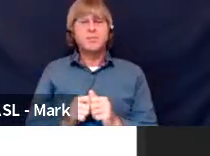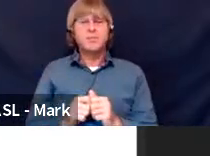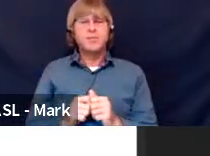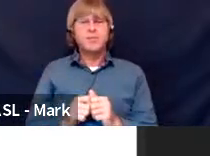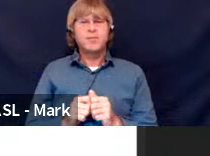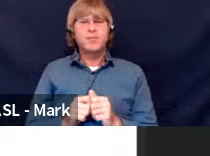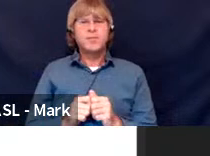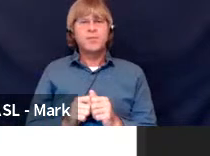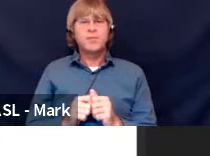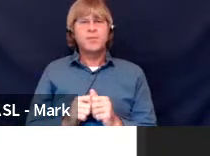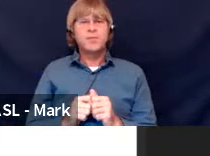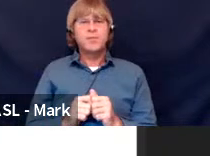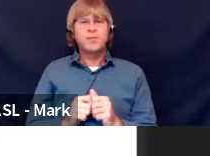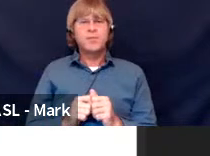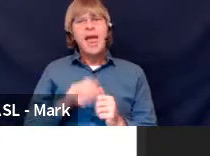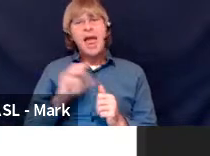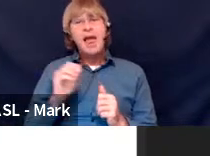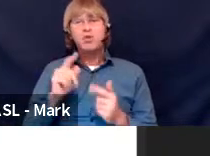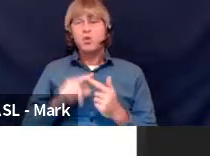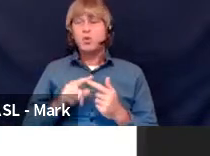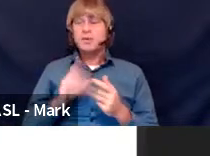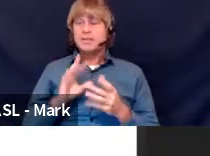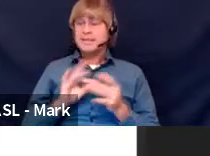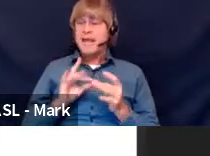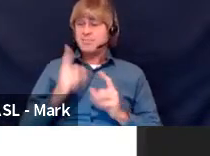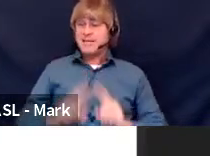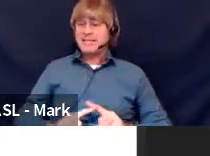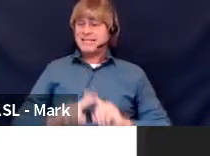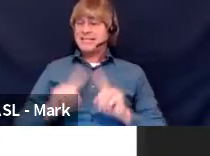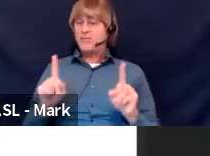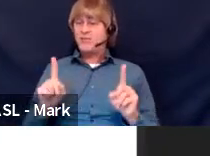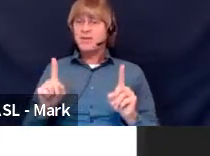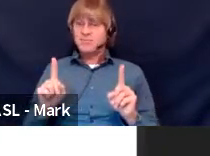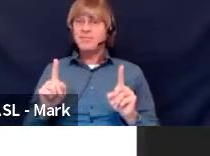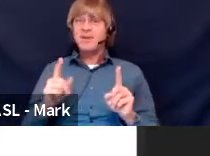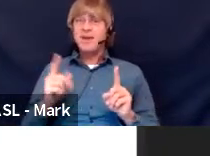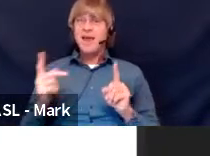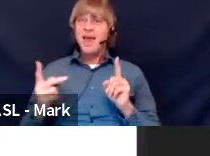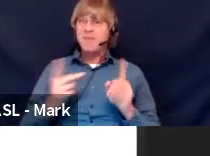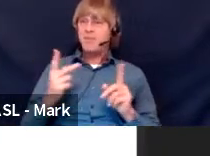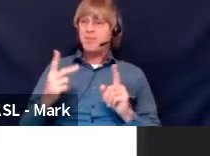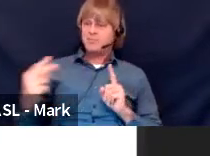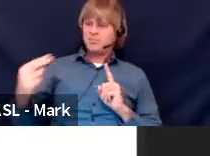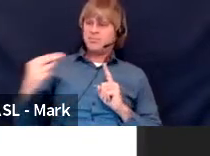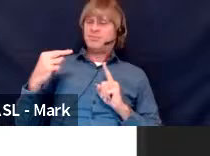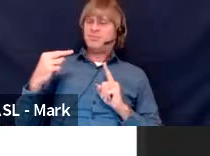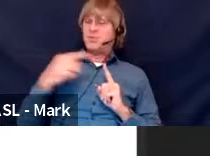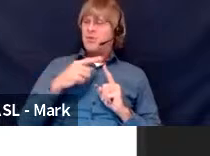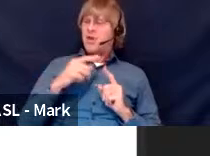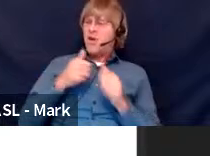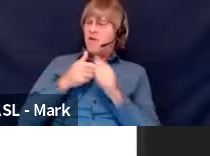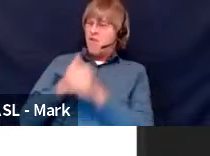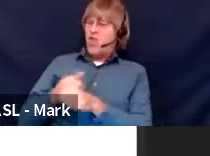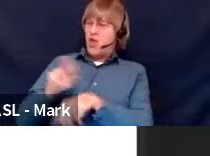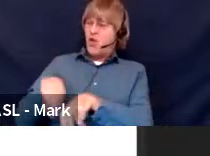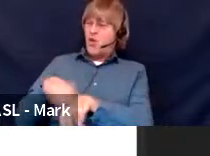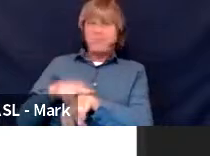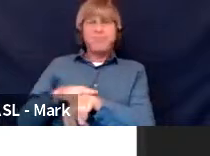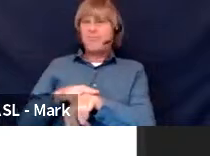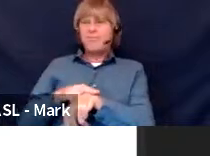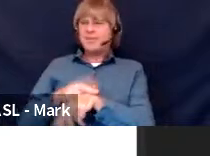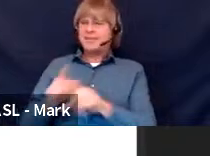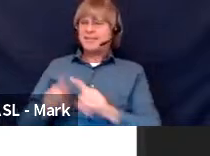And the thing about saying something different is you're going against the norm. You're going against the status